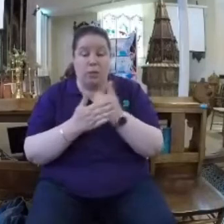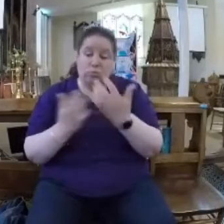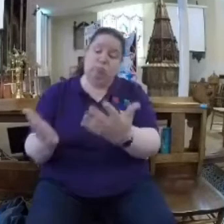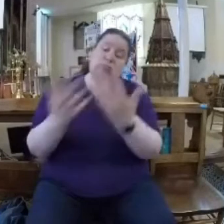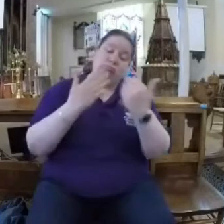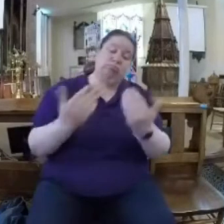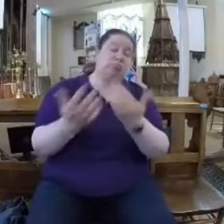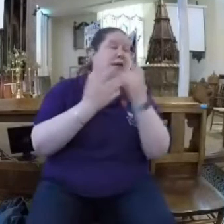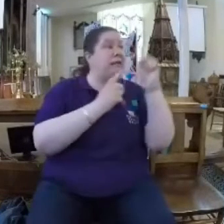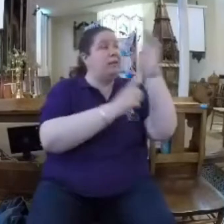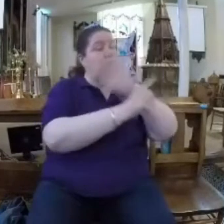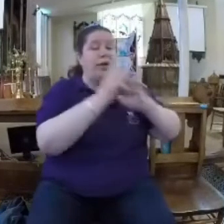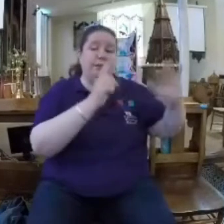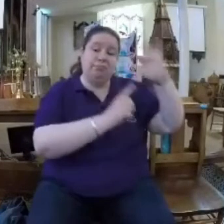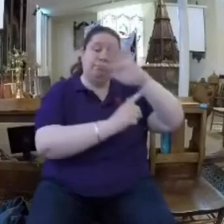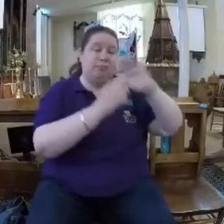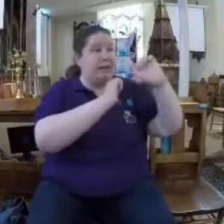presence and into his love.